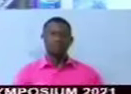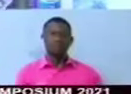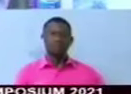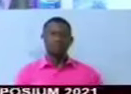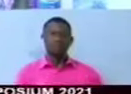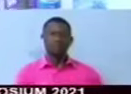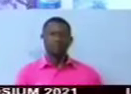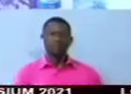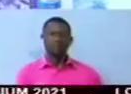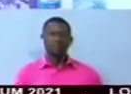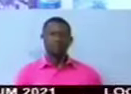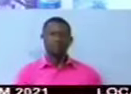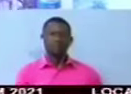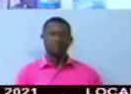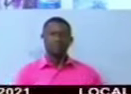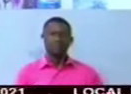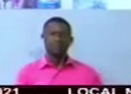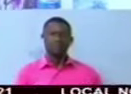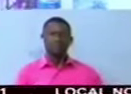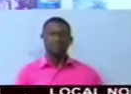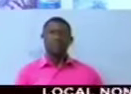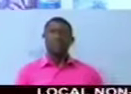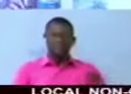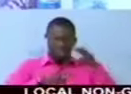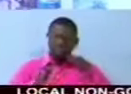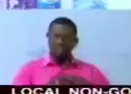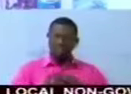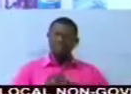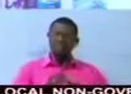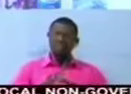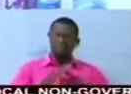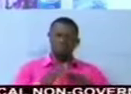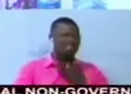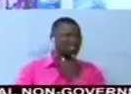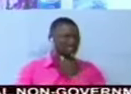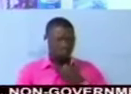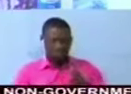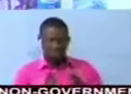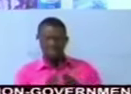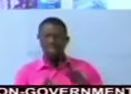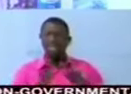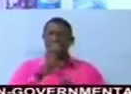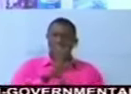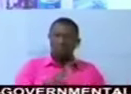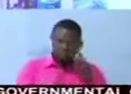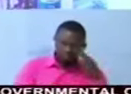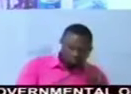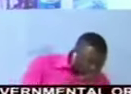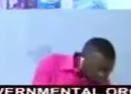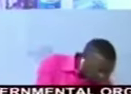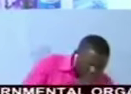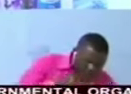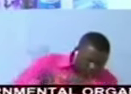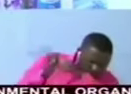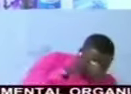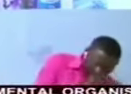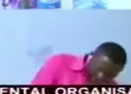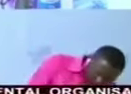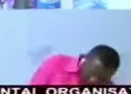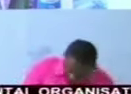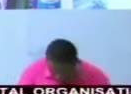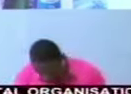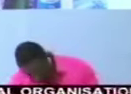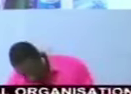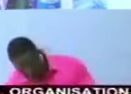ñi. The site can be at a low level that you can peep under the bed and you say it's okay. But for these people, so my,